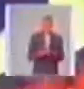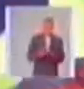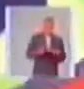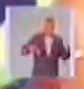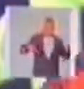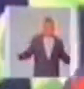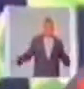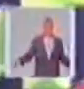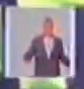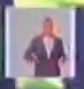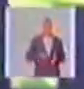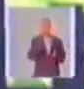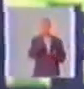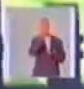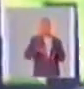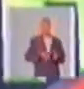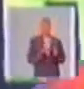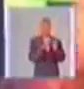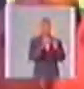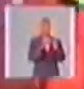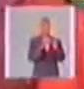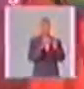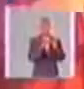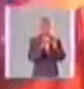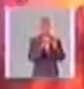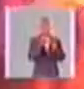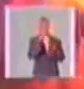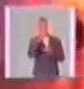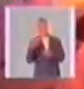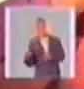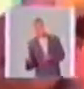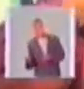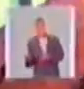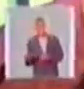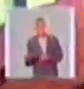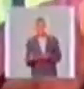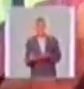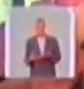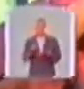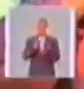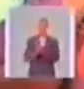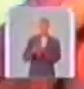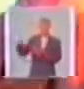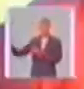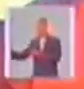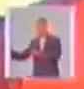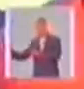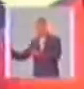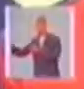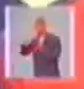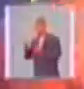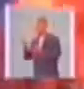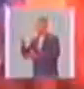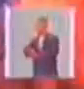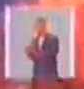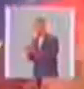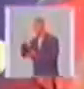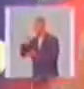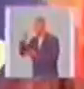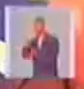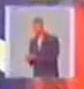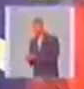Or no, dear, no, crap, and another orca. But, I dare back to be a one more. Pharisees, no, they got it right. The